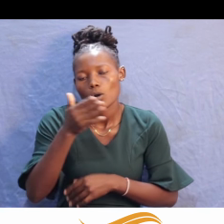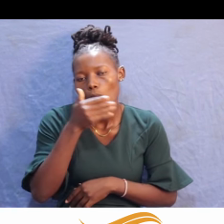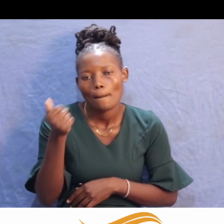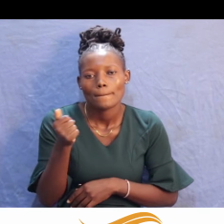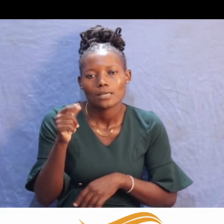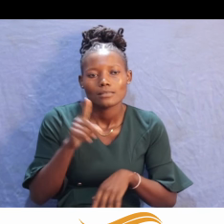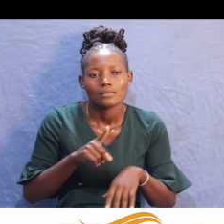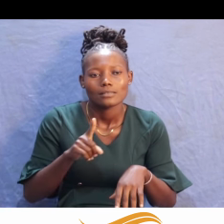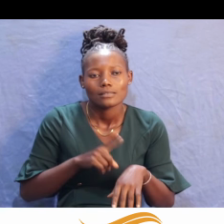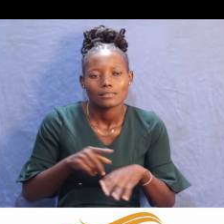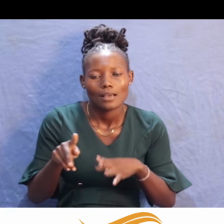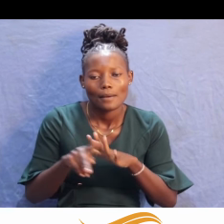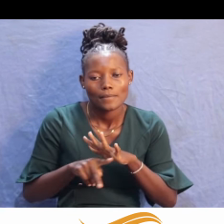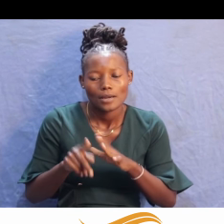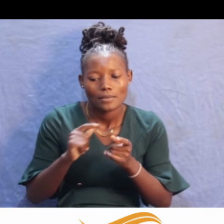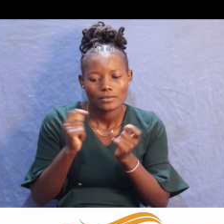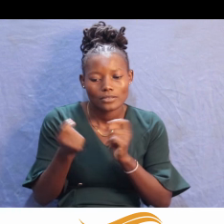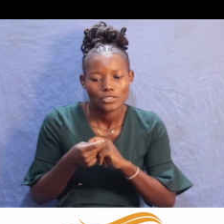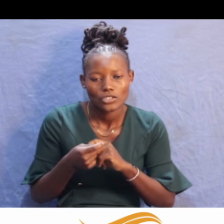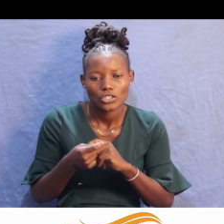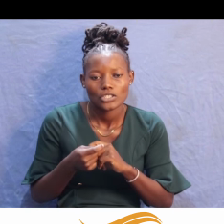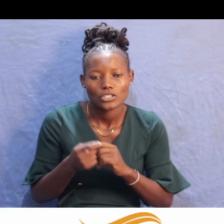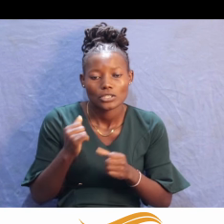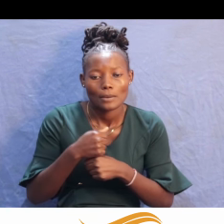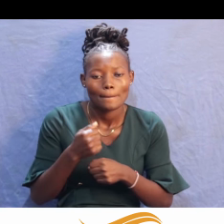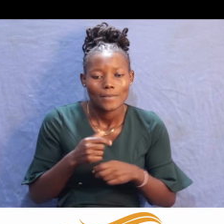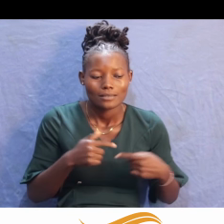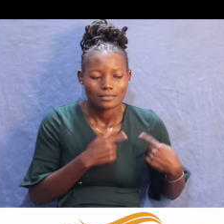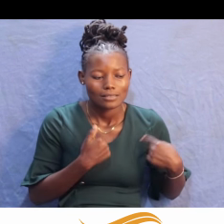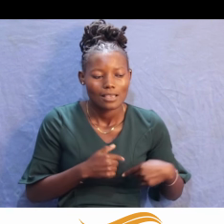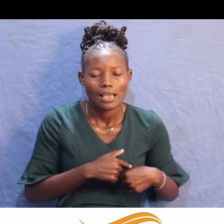the primary change in the body is the ability of the heart to pump more blood